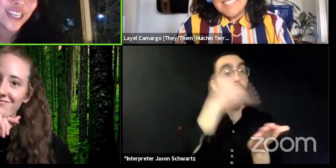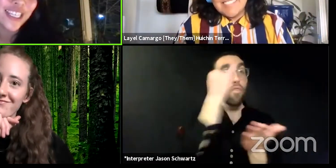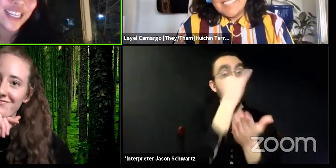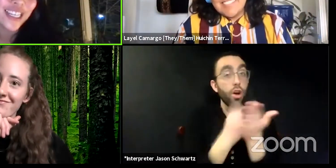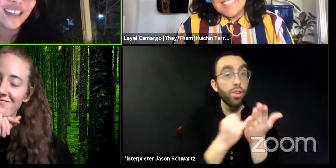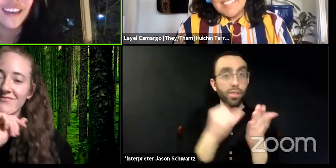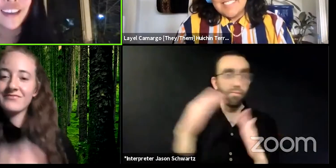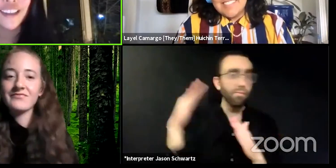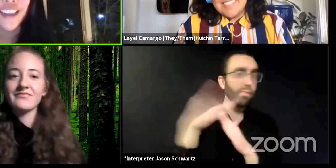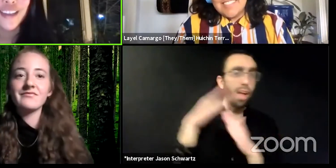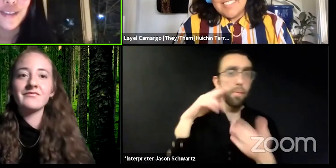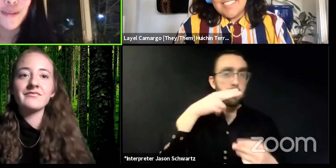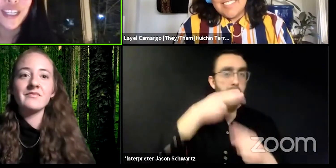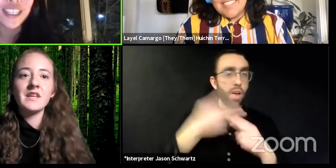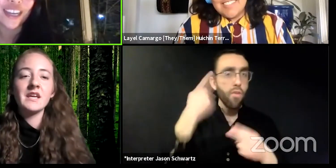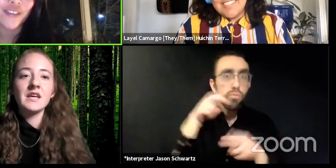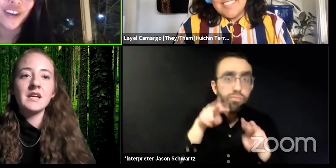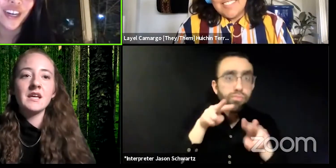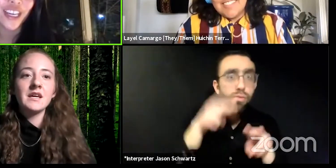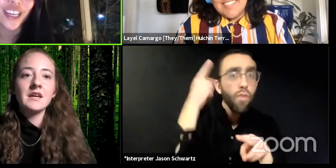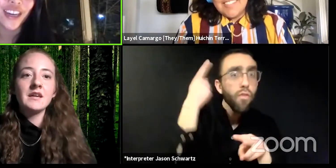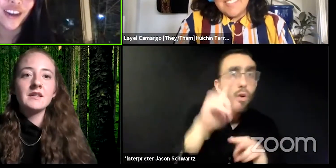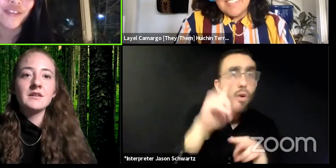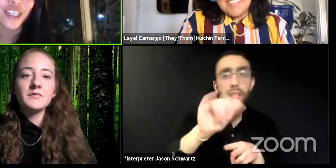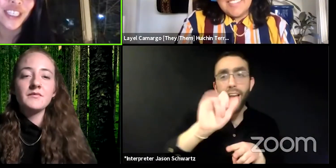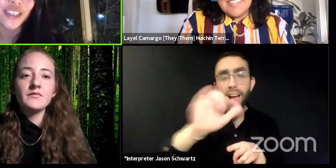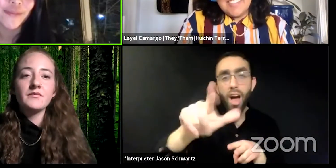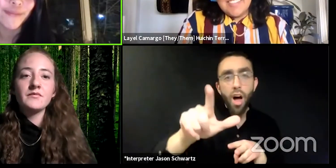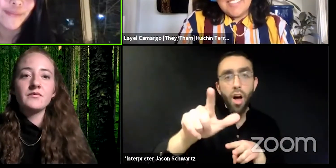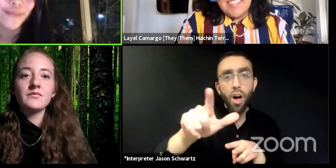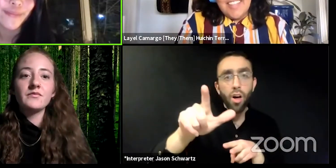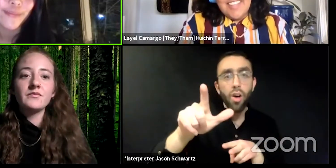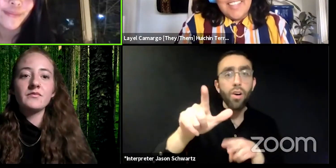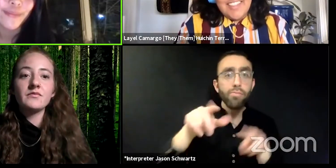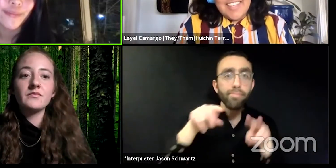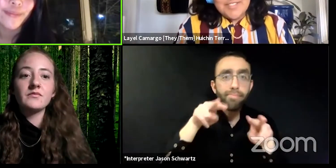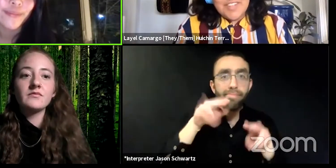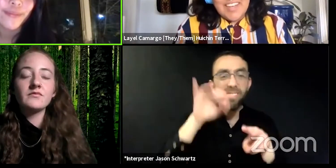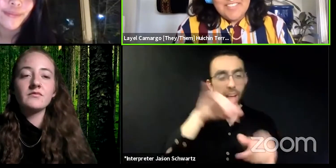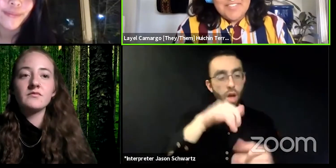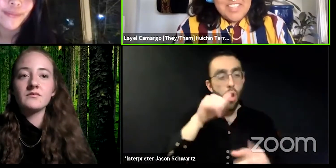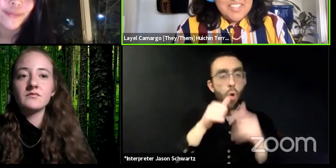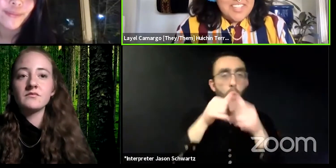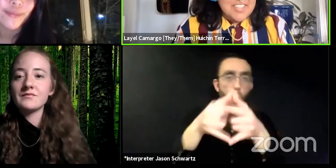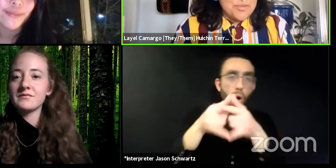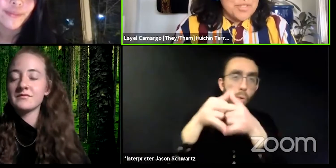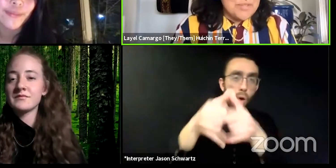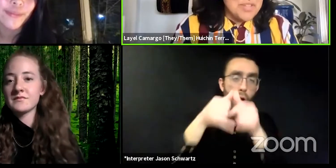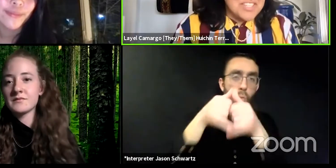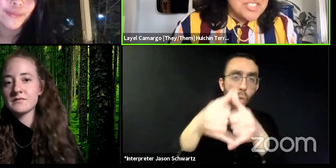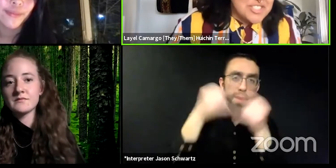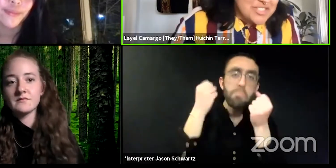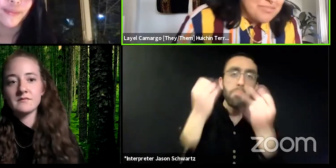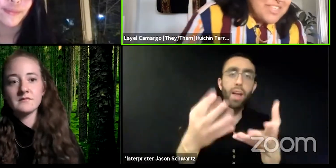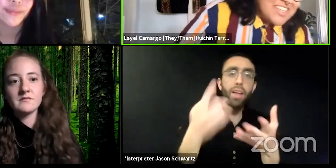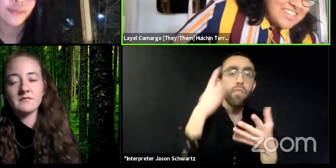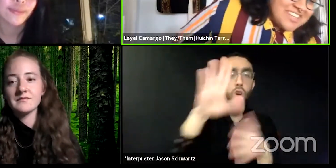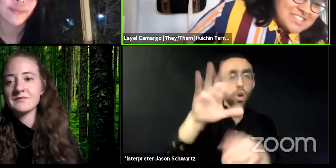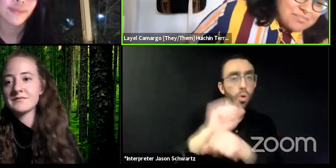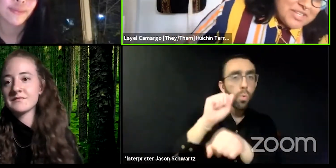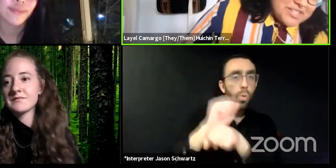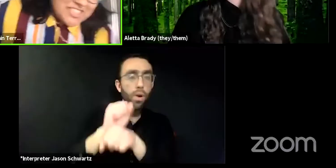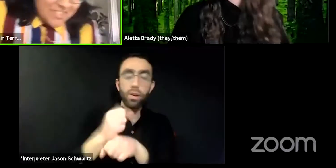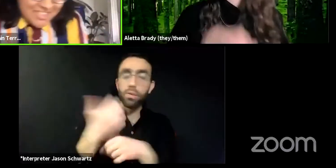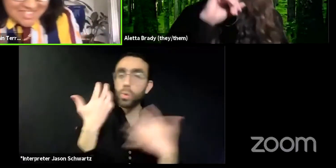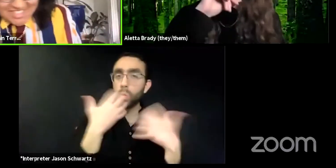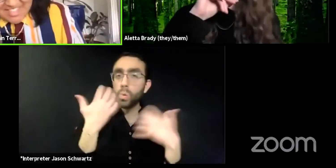in 2019. Thank you so much for kicking it off for us. Thanks for having me here, Kitty. What a pleasure to be in